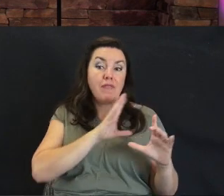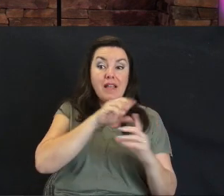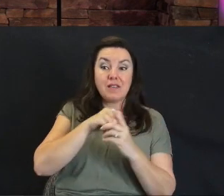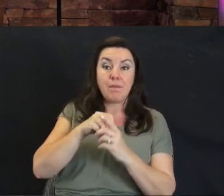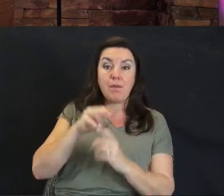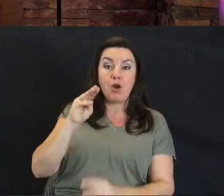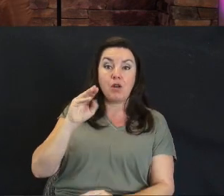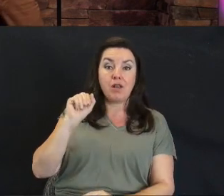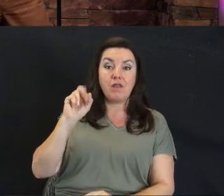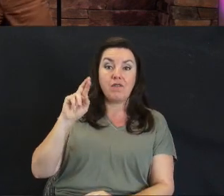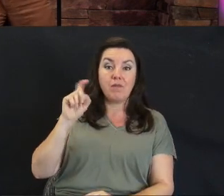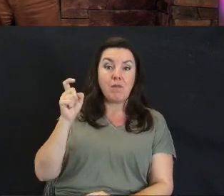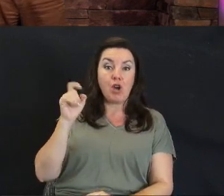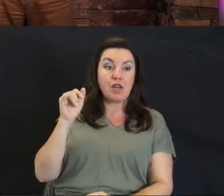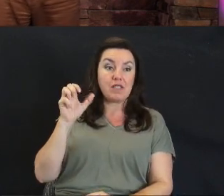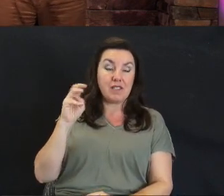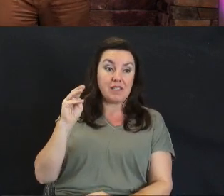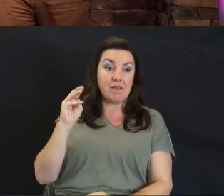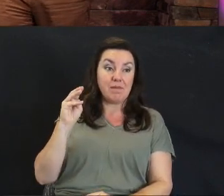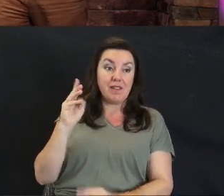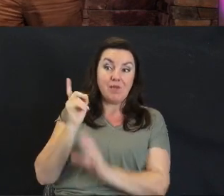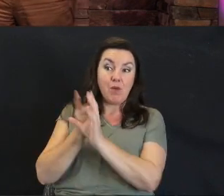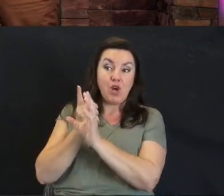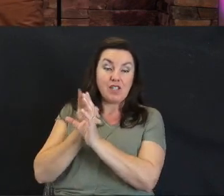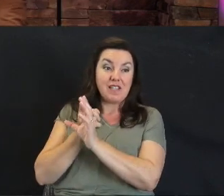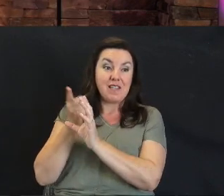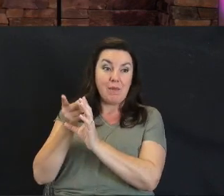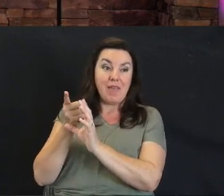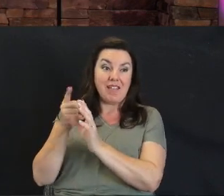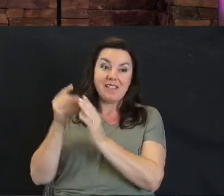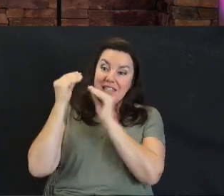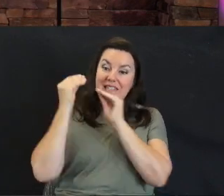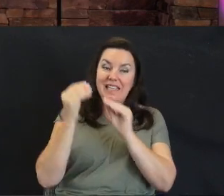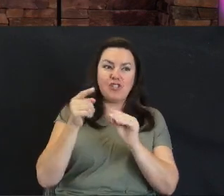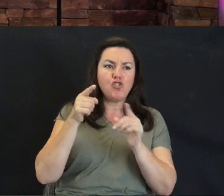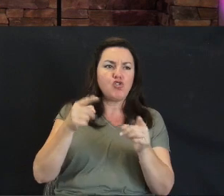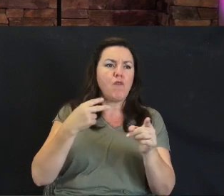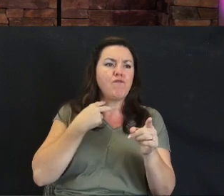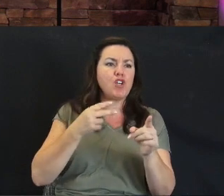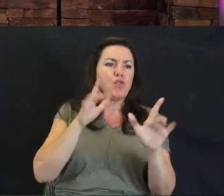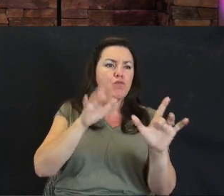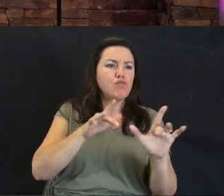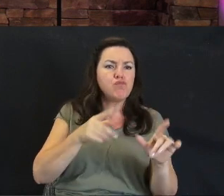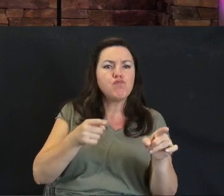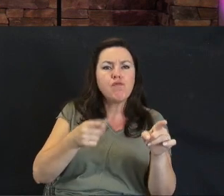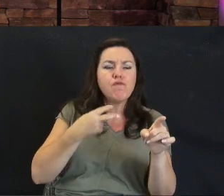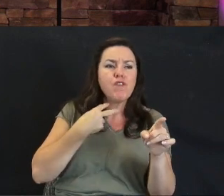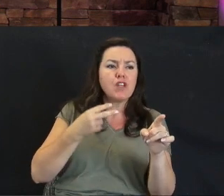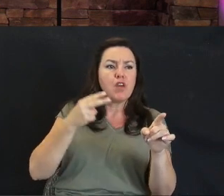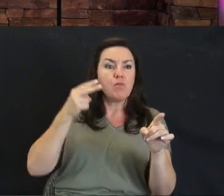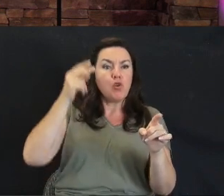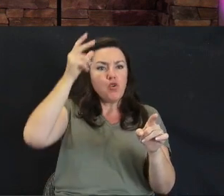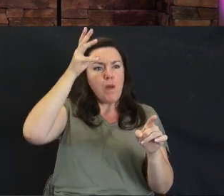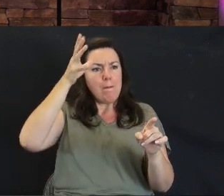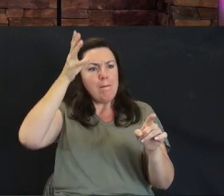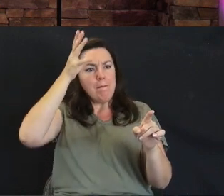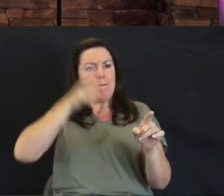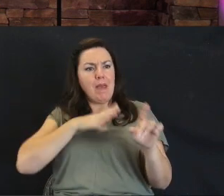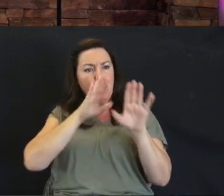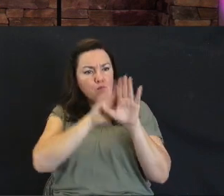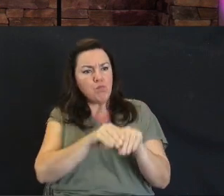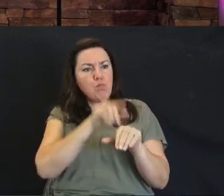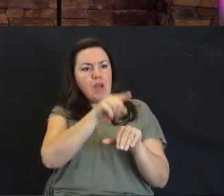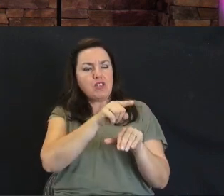Marxism again Remember there's an oppressor There's a victim And so we have taught A whole generation Of women after women After women Men oppress you You're the victim Get out of your